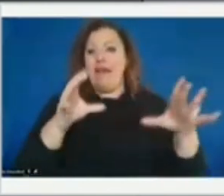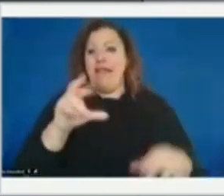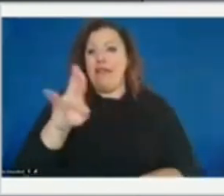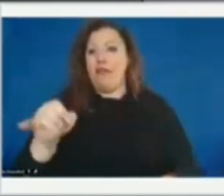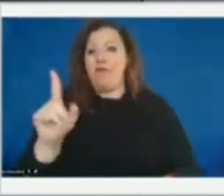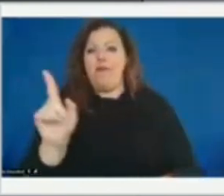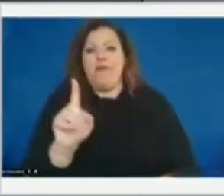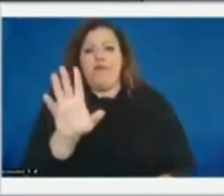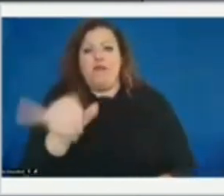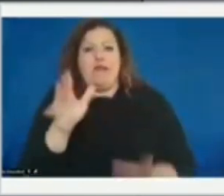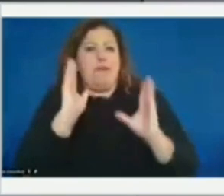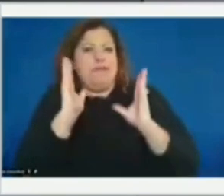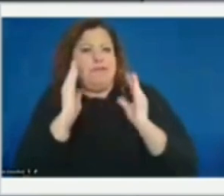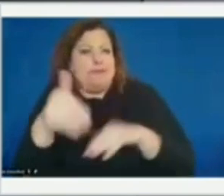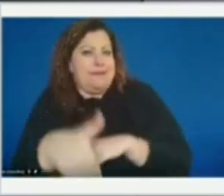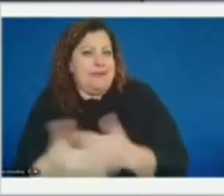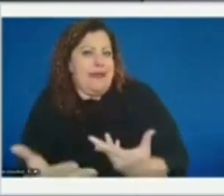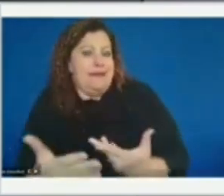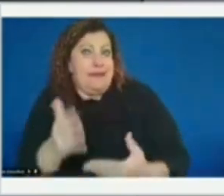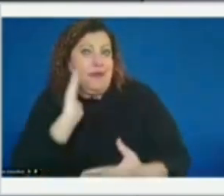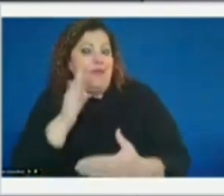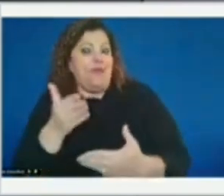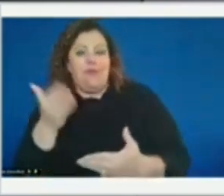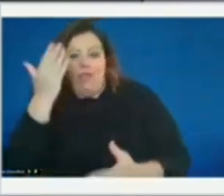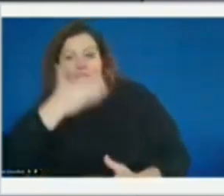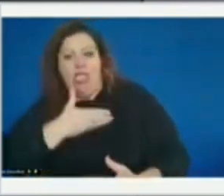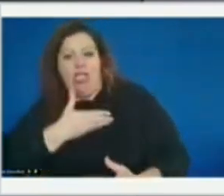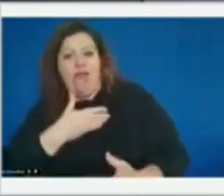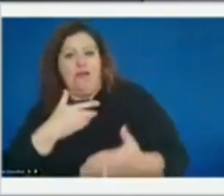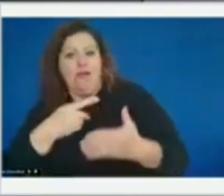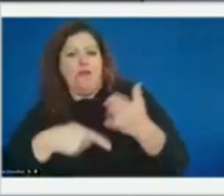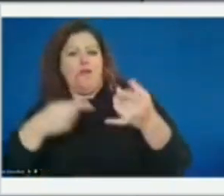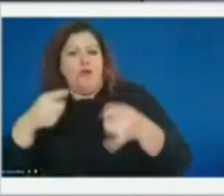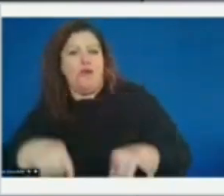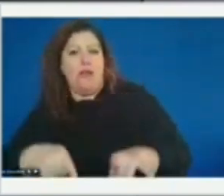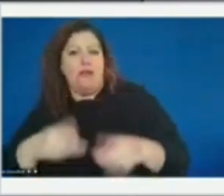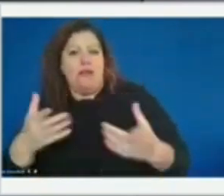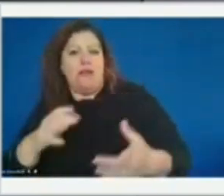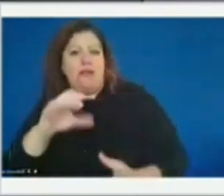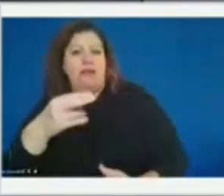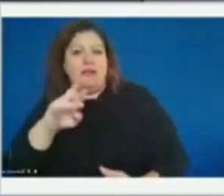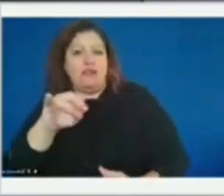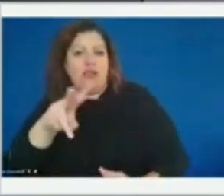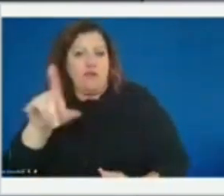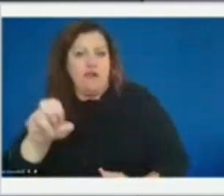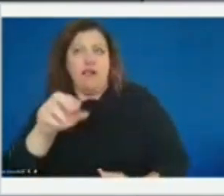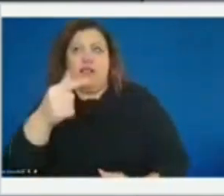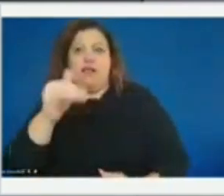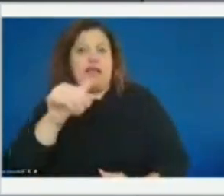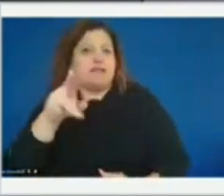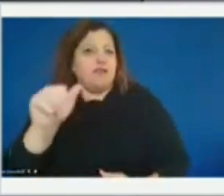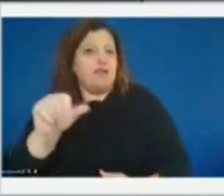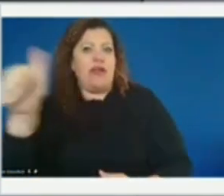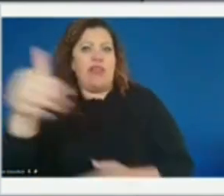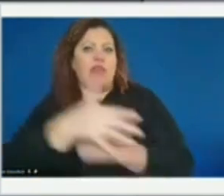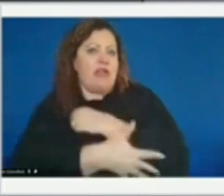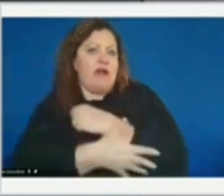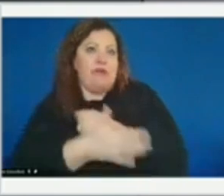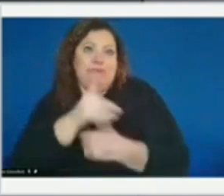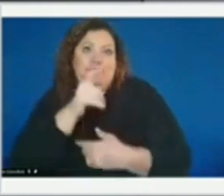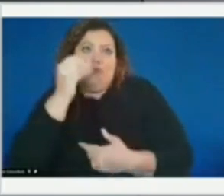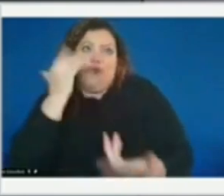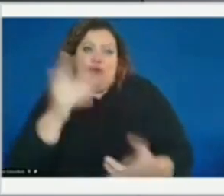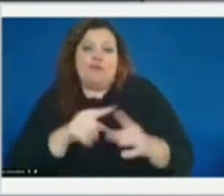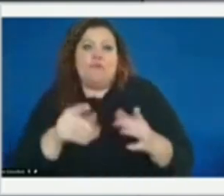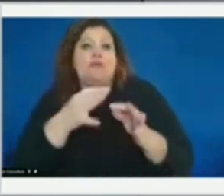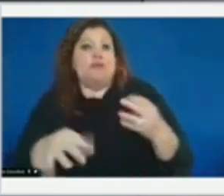tonight? Is it going to be buried under what happened in Cherryville or Gastonia or some other county? Who knows? The simple fact is we're proud of the